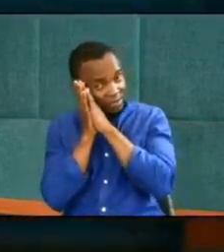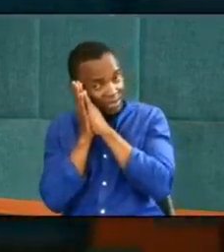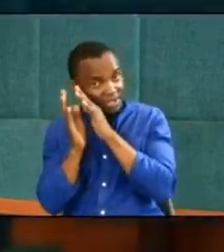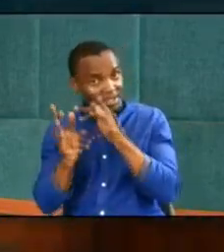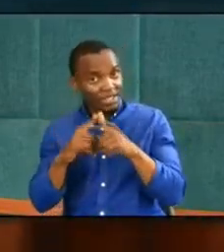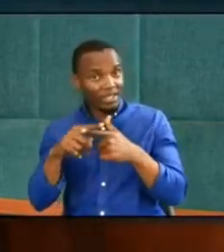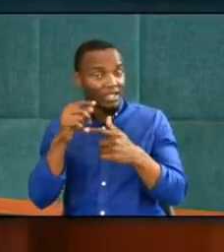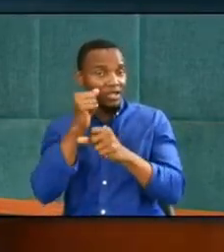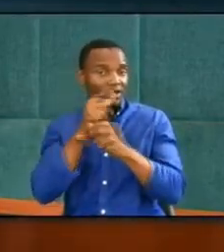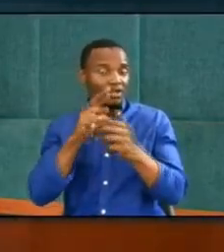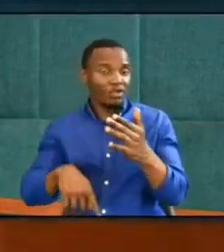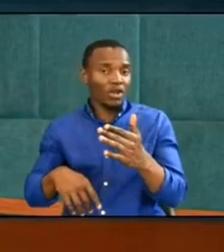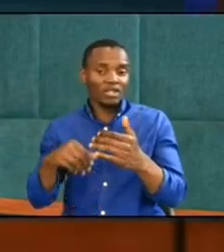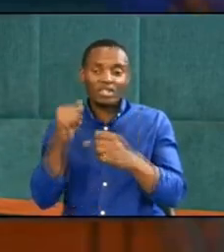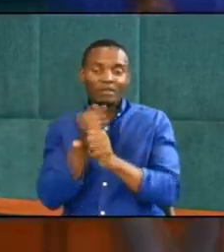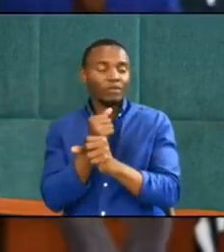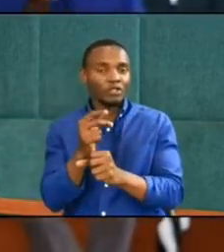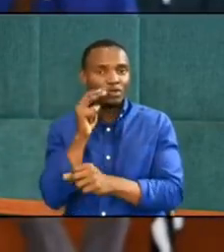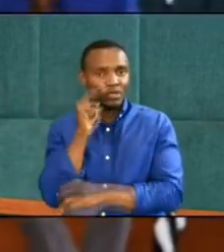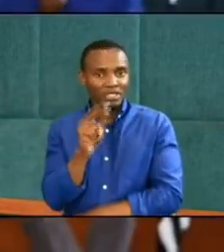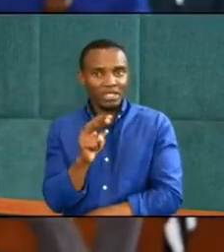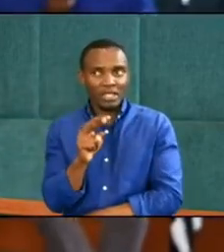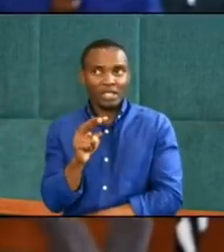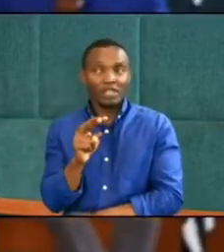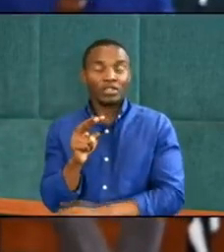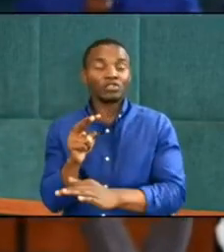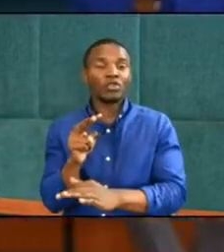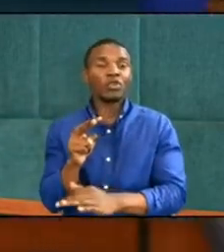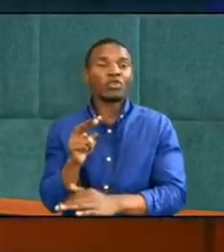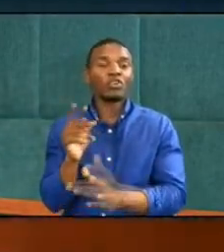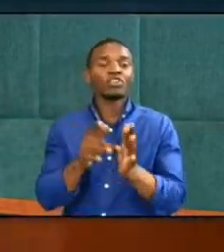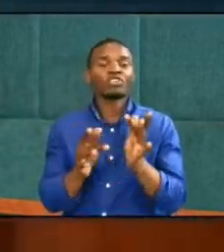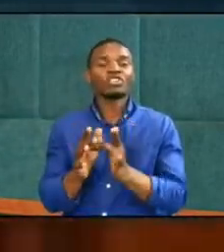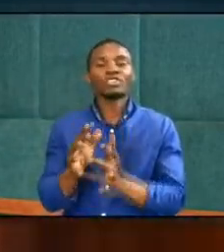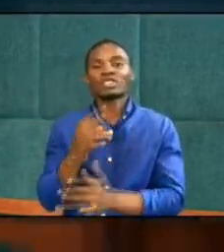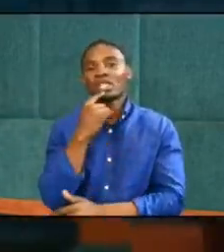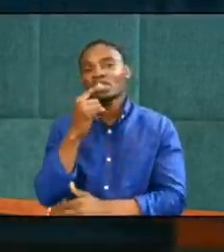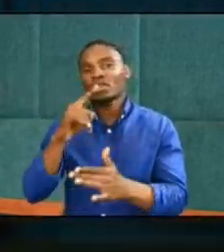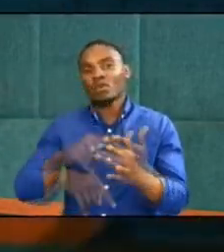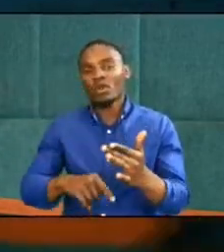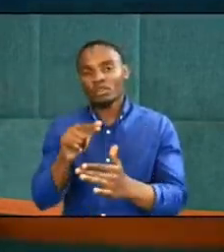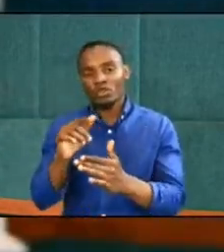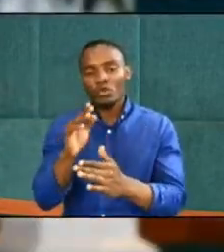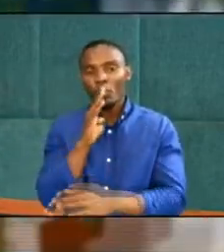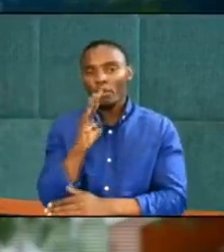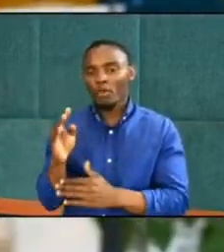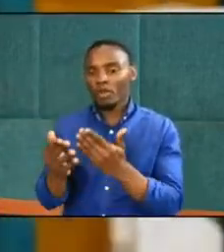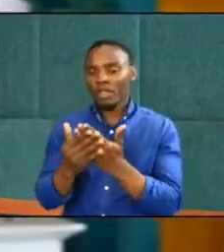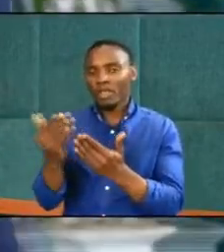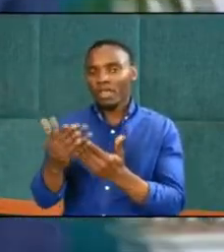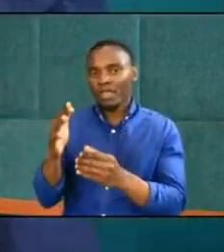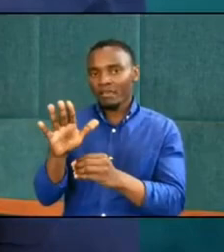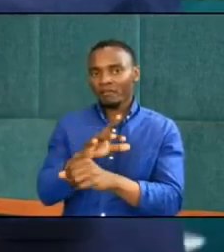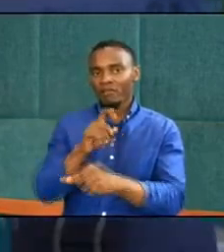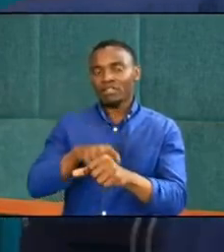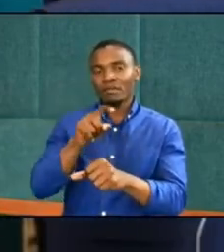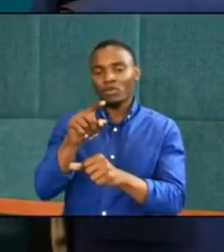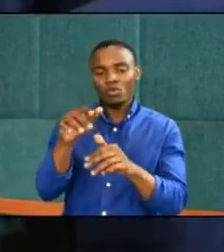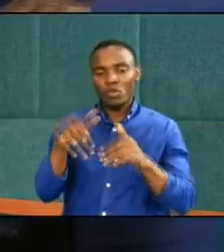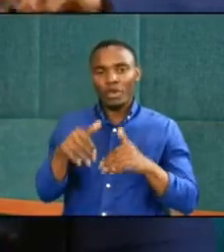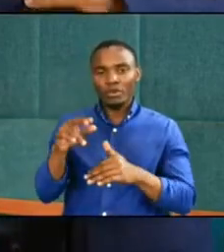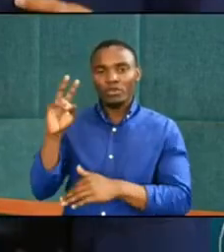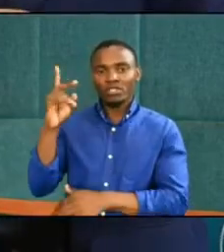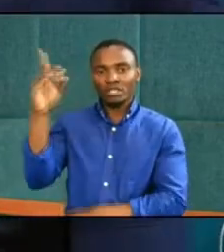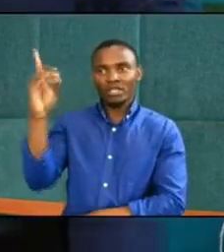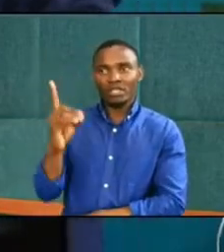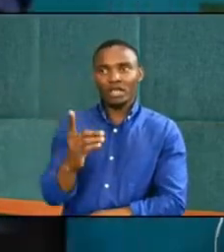you can't watch. So the caution that Jesus gave, be careful, as you wait for the second coming